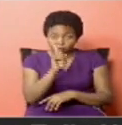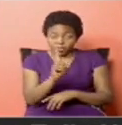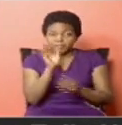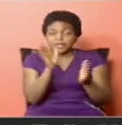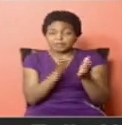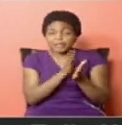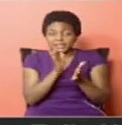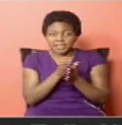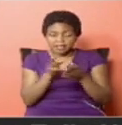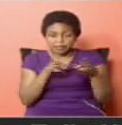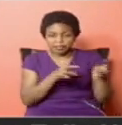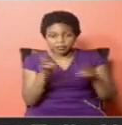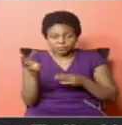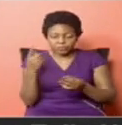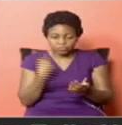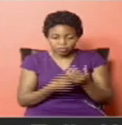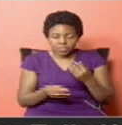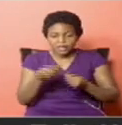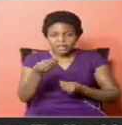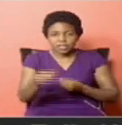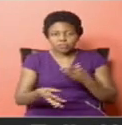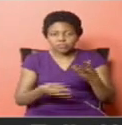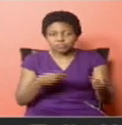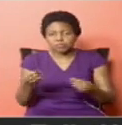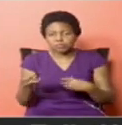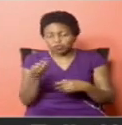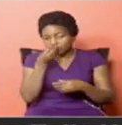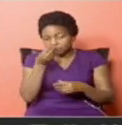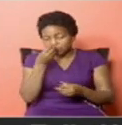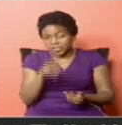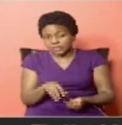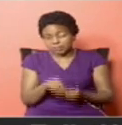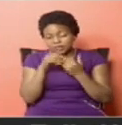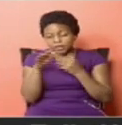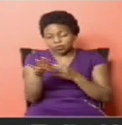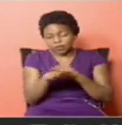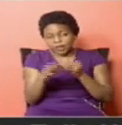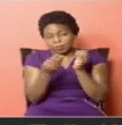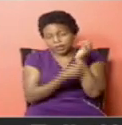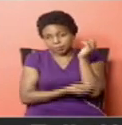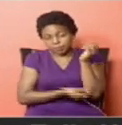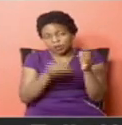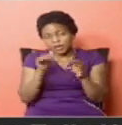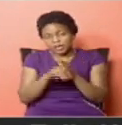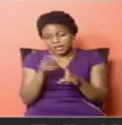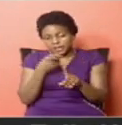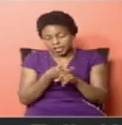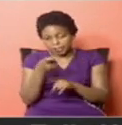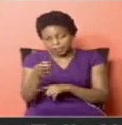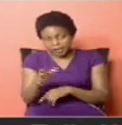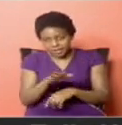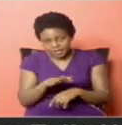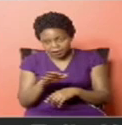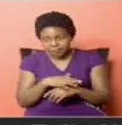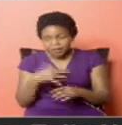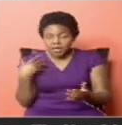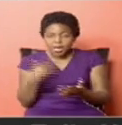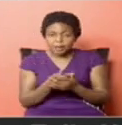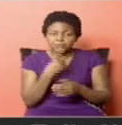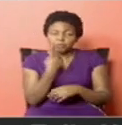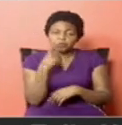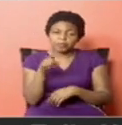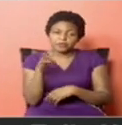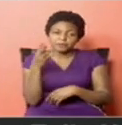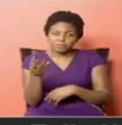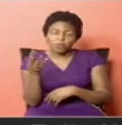interventions was the distribution of food, especially to the urban poor within the Kampala metropolitan area. Up to 1.4